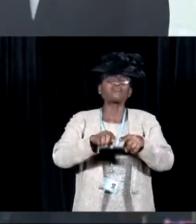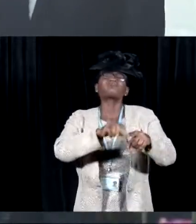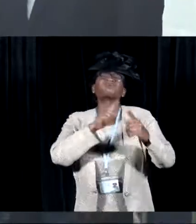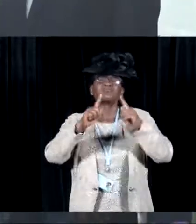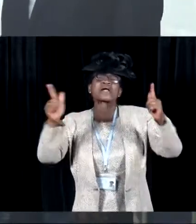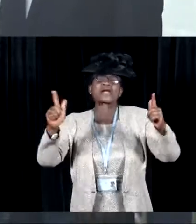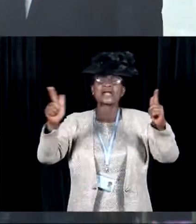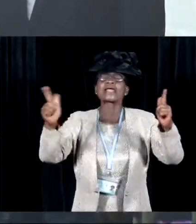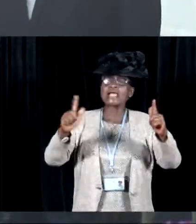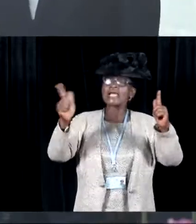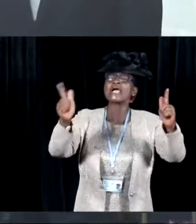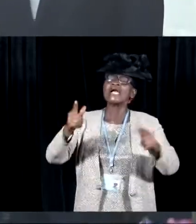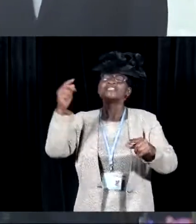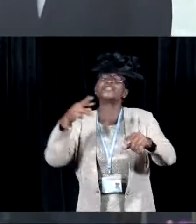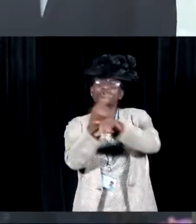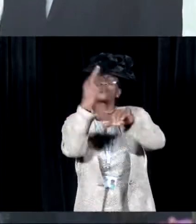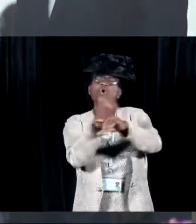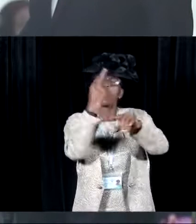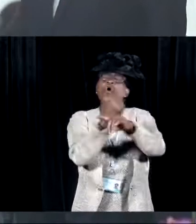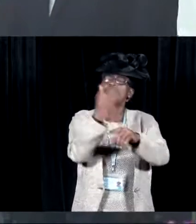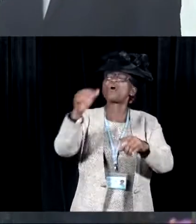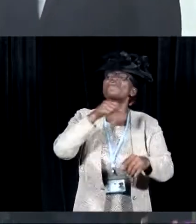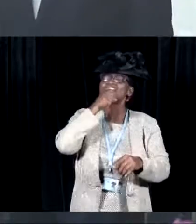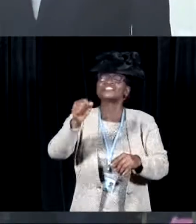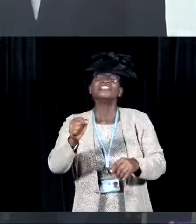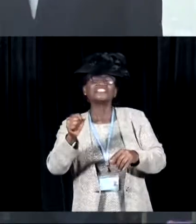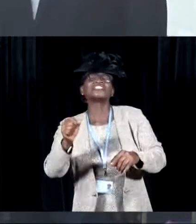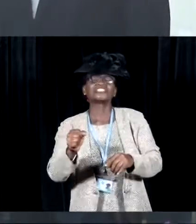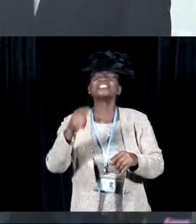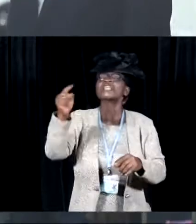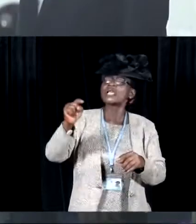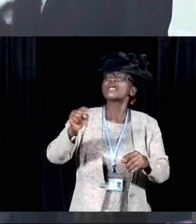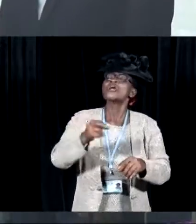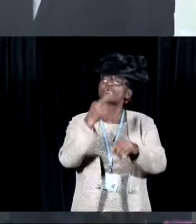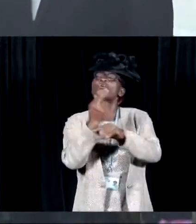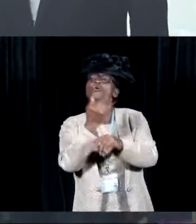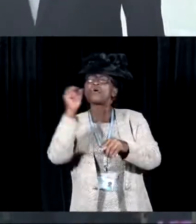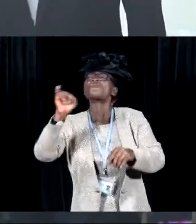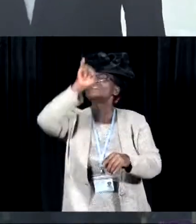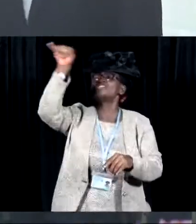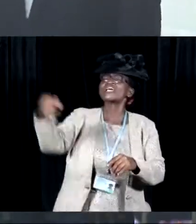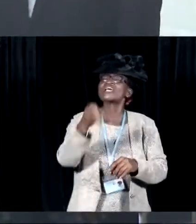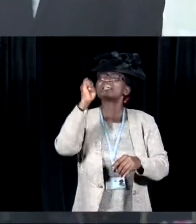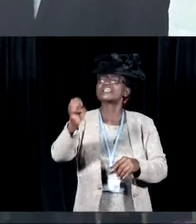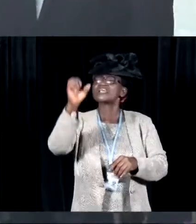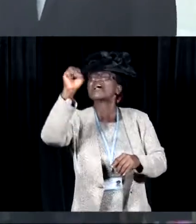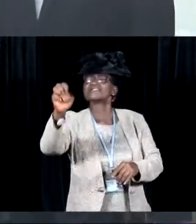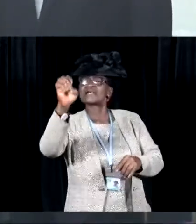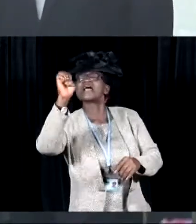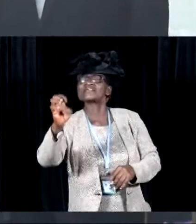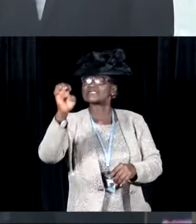Orun. Apata Yaraye. Gbogbo Ile Ile Jese. Arogun Matidi. Arogun